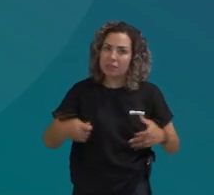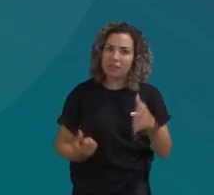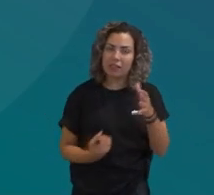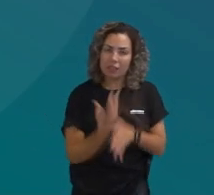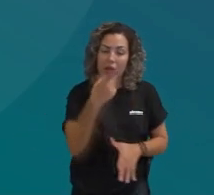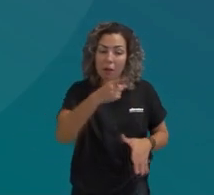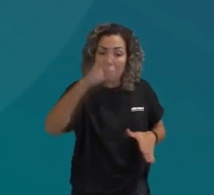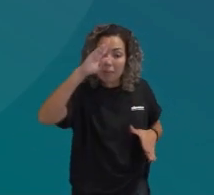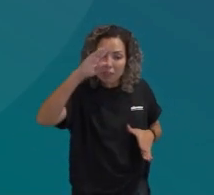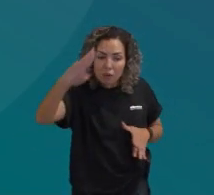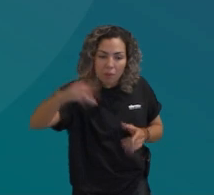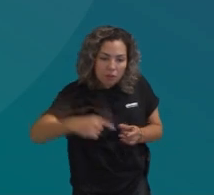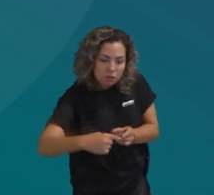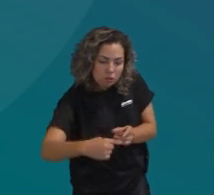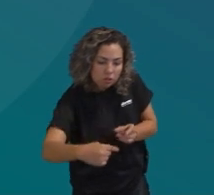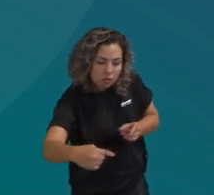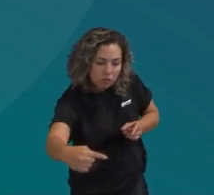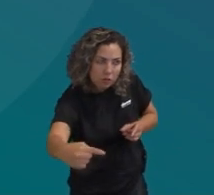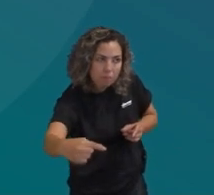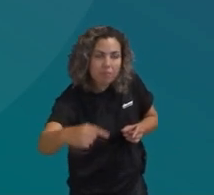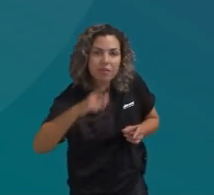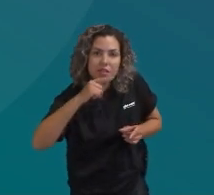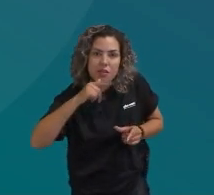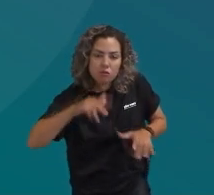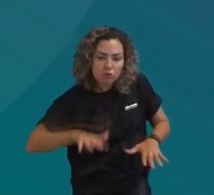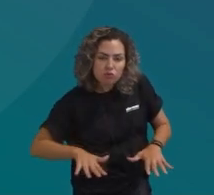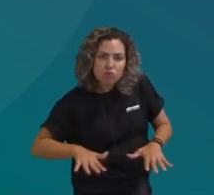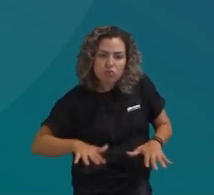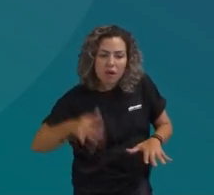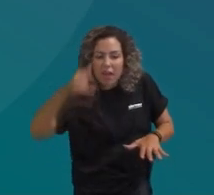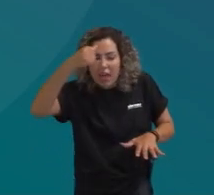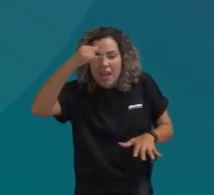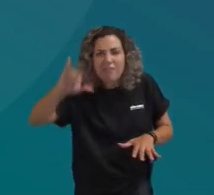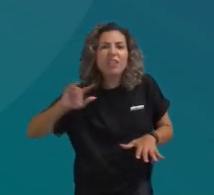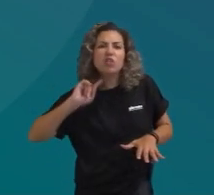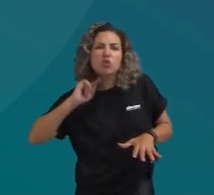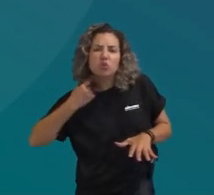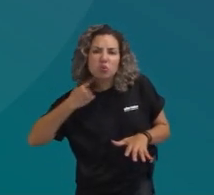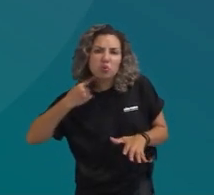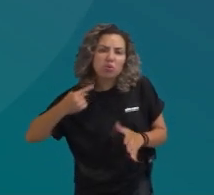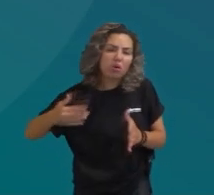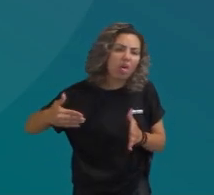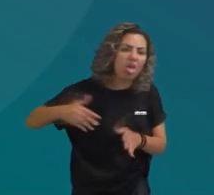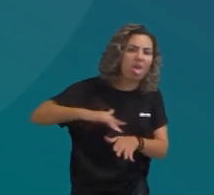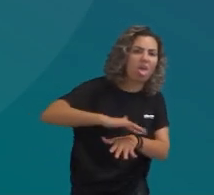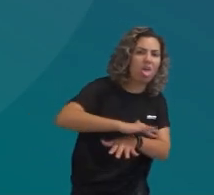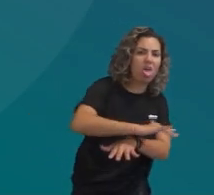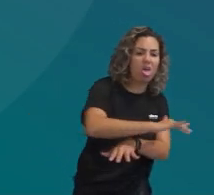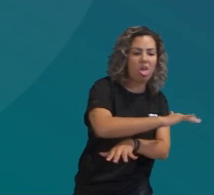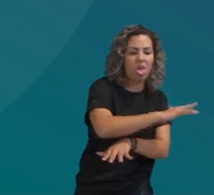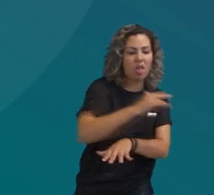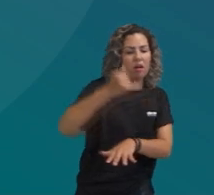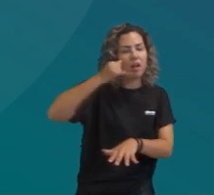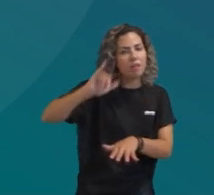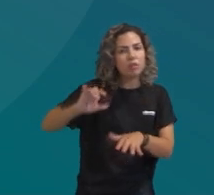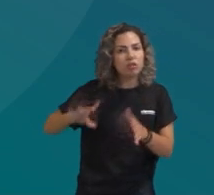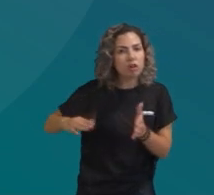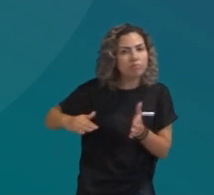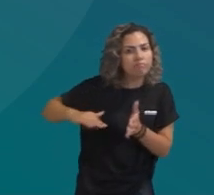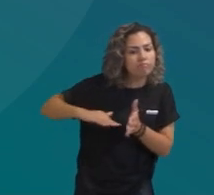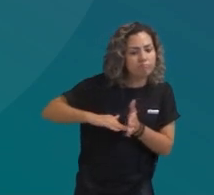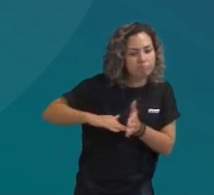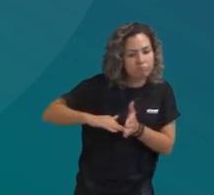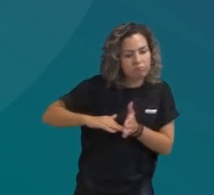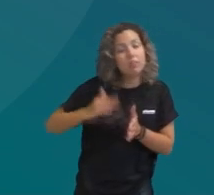course to reduce plastic pollution. Of course, this is a mitigation strategy. We have to work